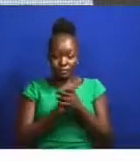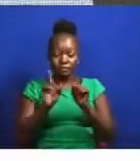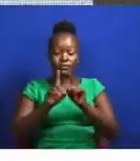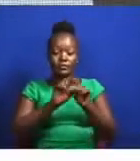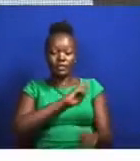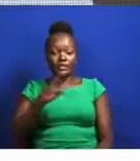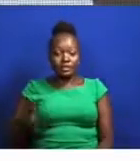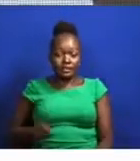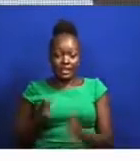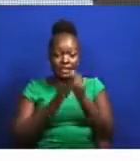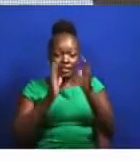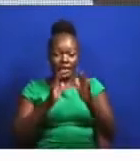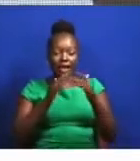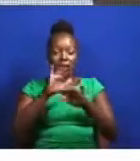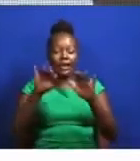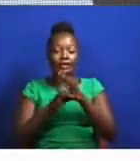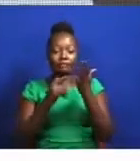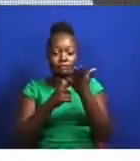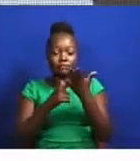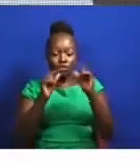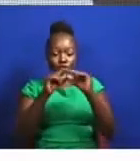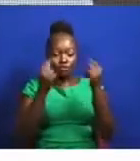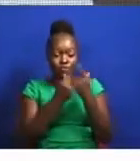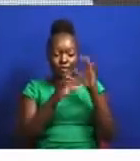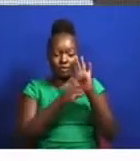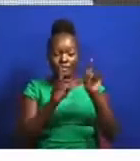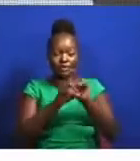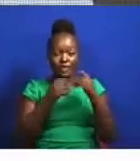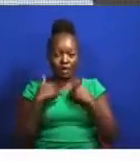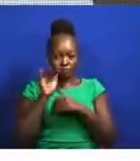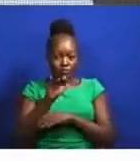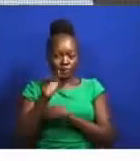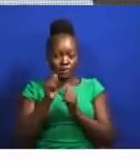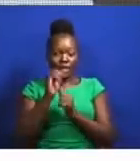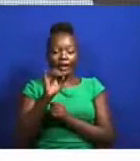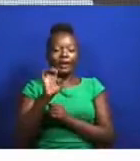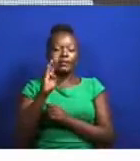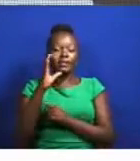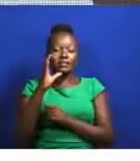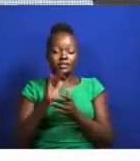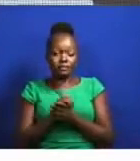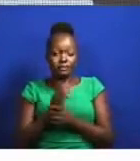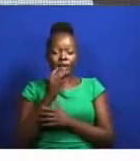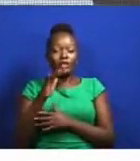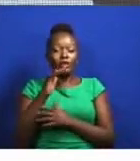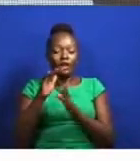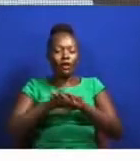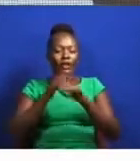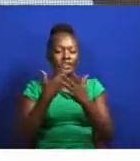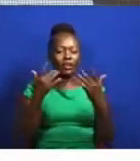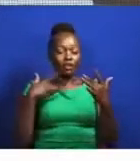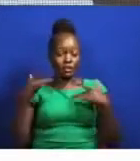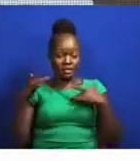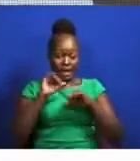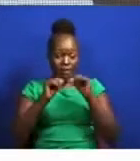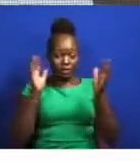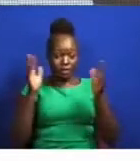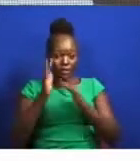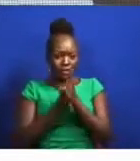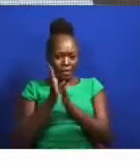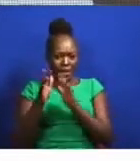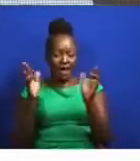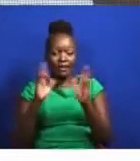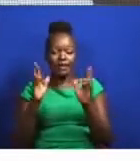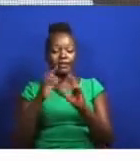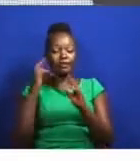Religious leaders under the Dialogue Reference Group have held consultations with the IEBC in addressing gaps and concerns on the preparedness of the